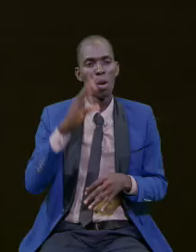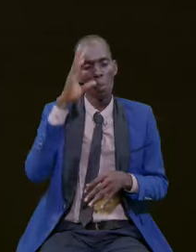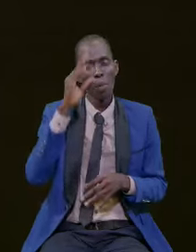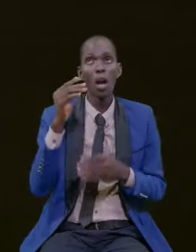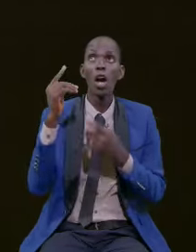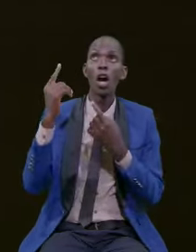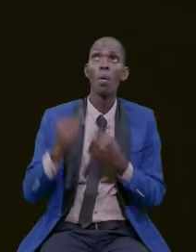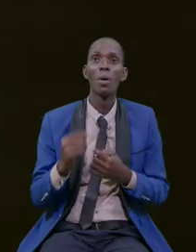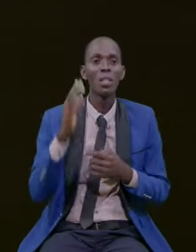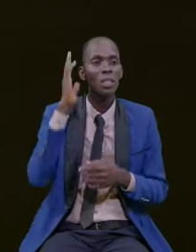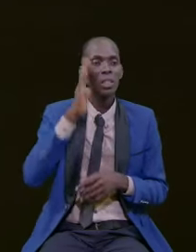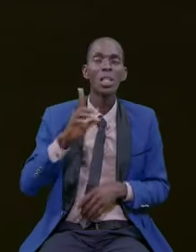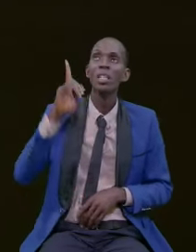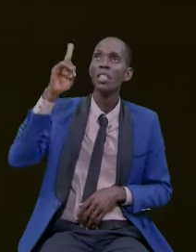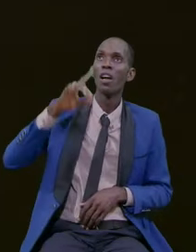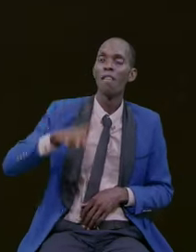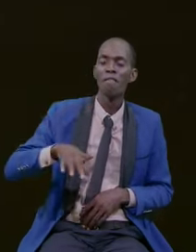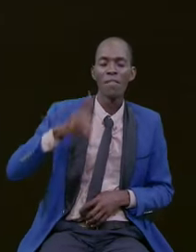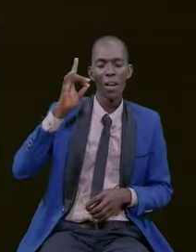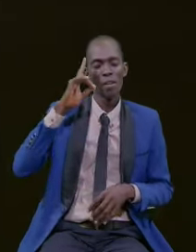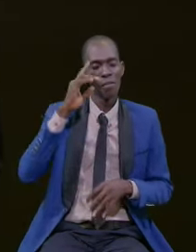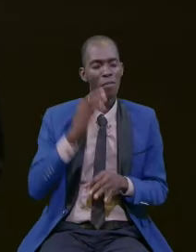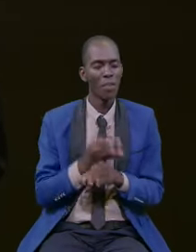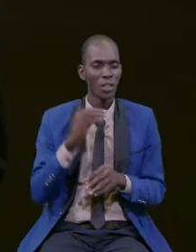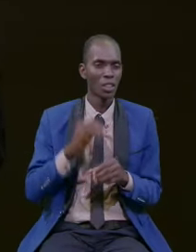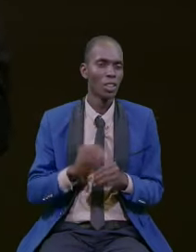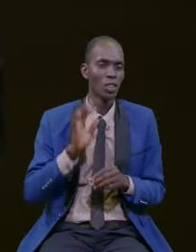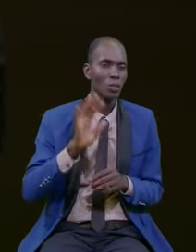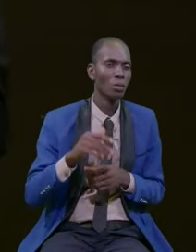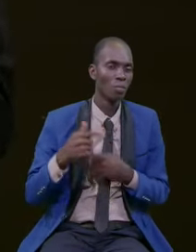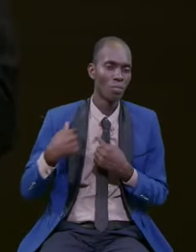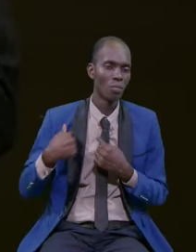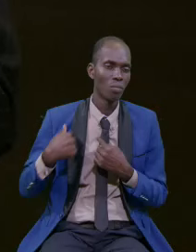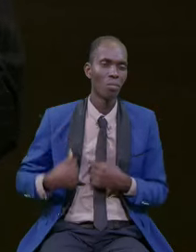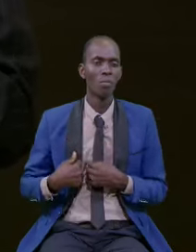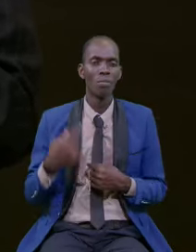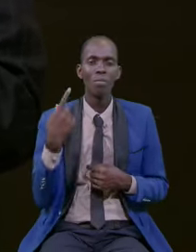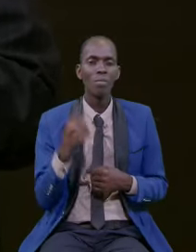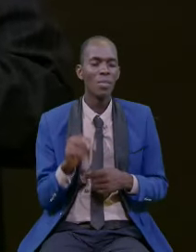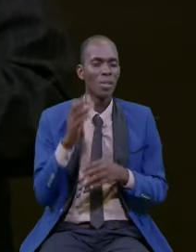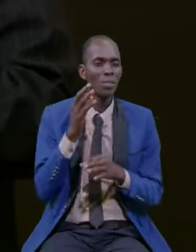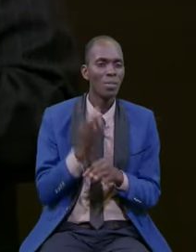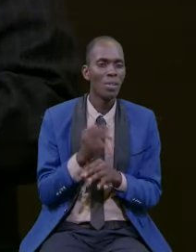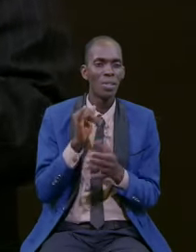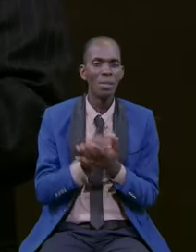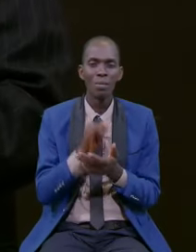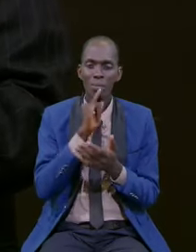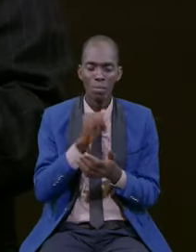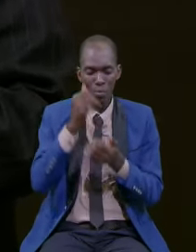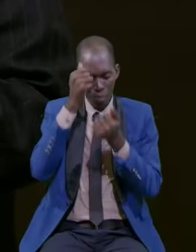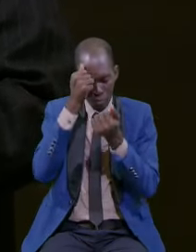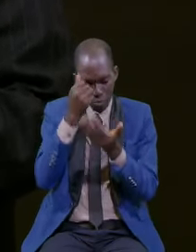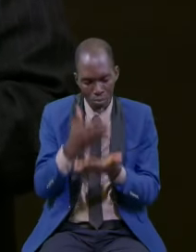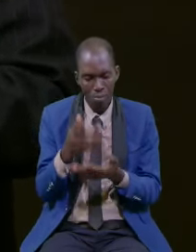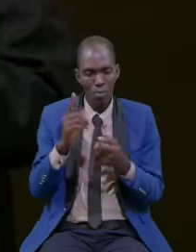faith on the earth? Shall he find faith in your heart? The faith that is obedient to the Lord, the